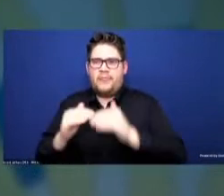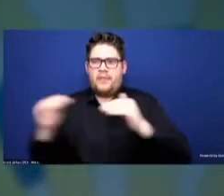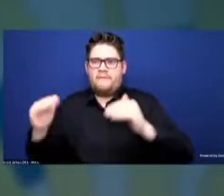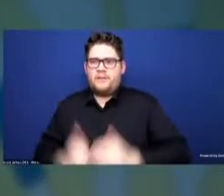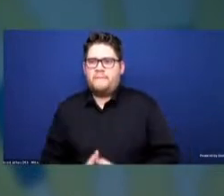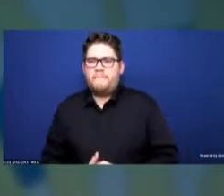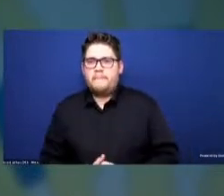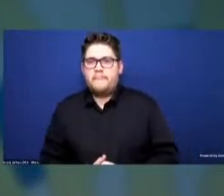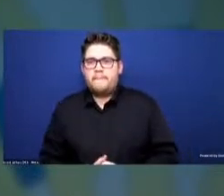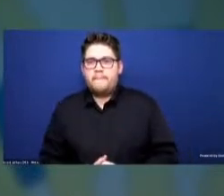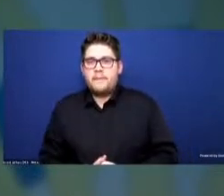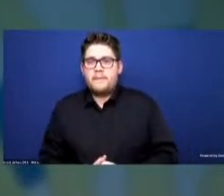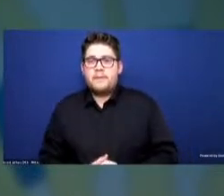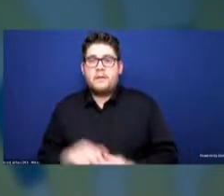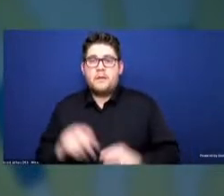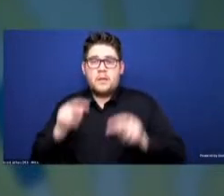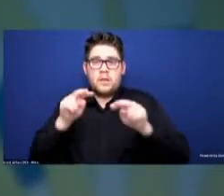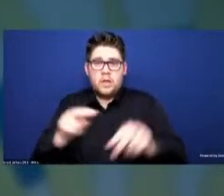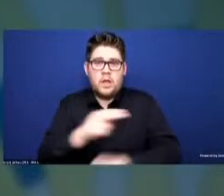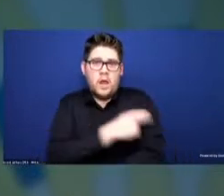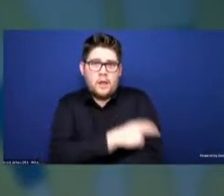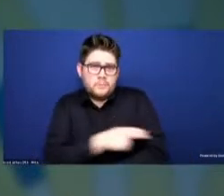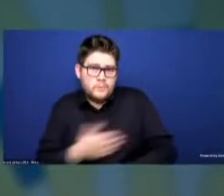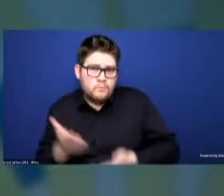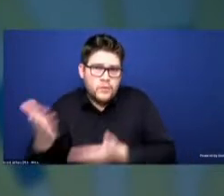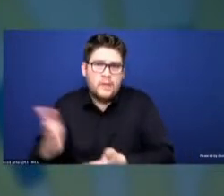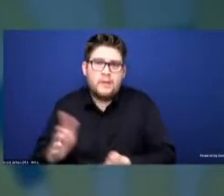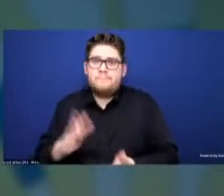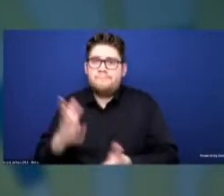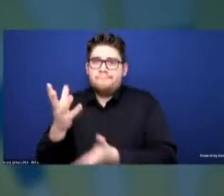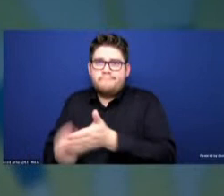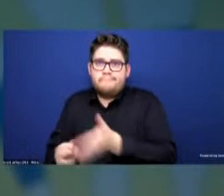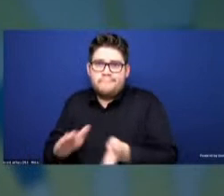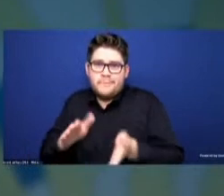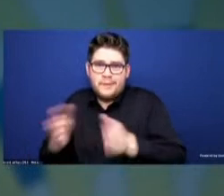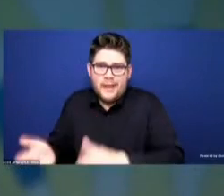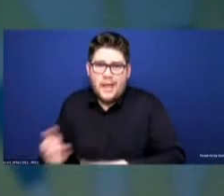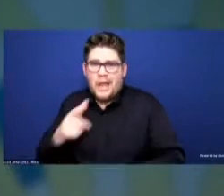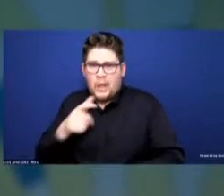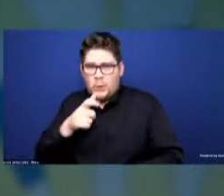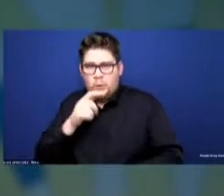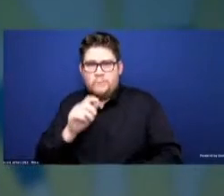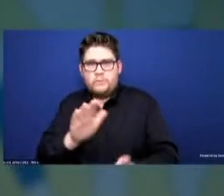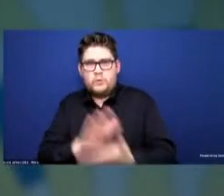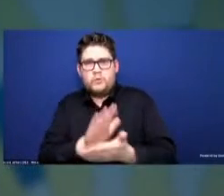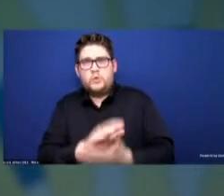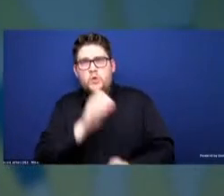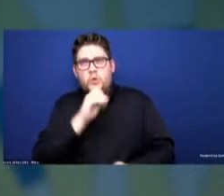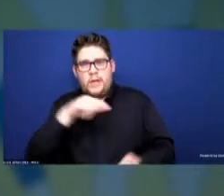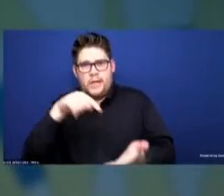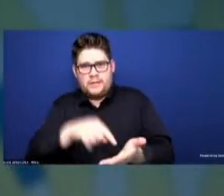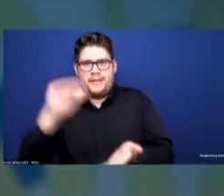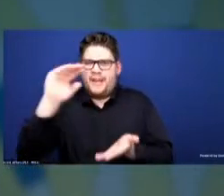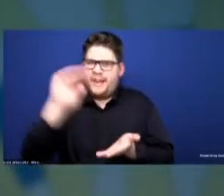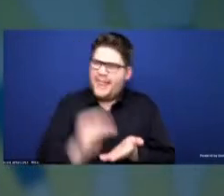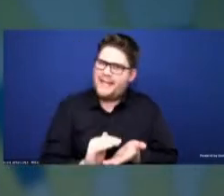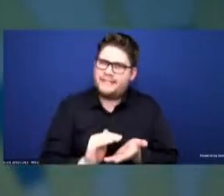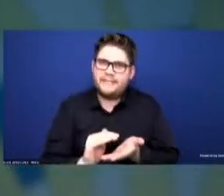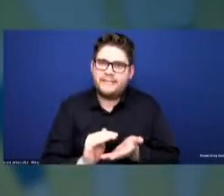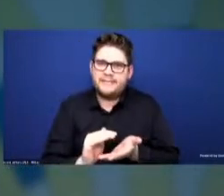that school-aged children are less likely to be infected with COVID. It's about 1 in 200 who